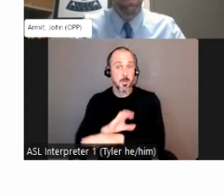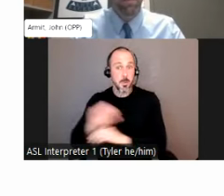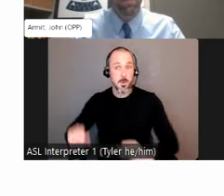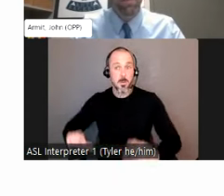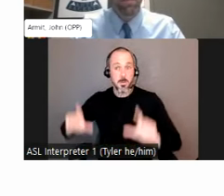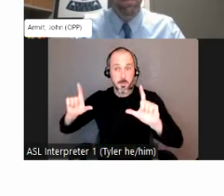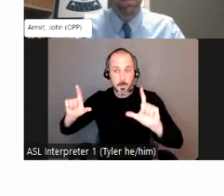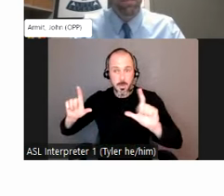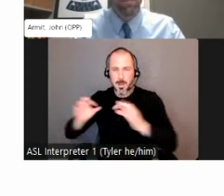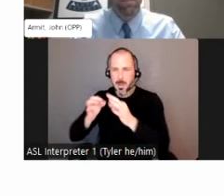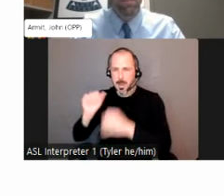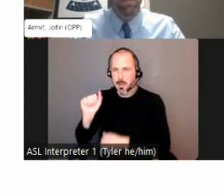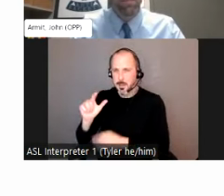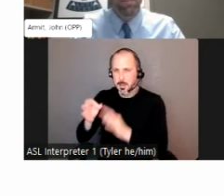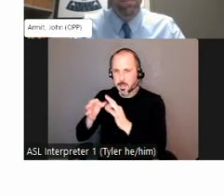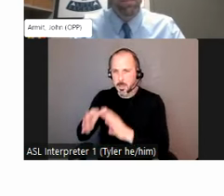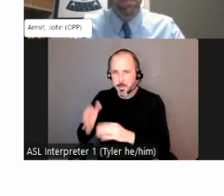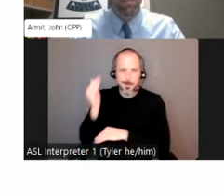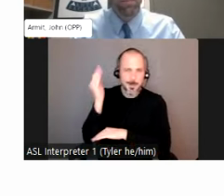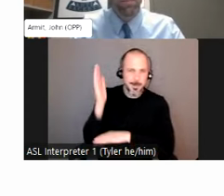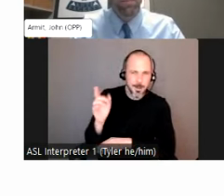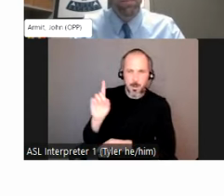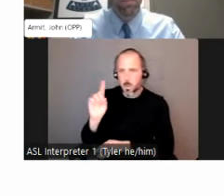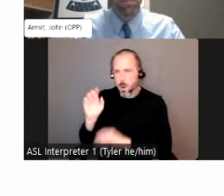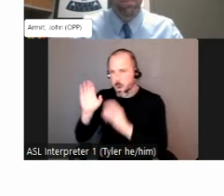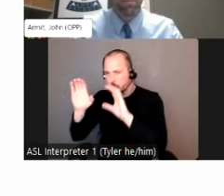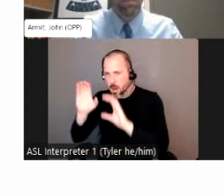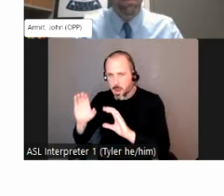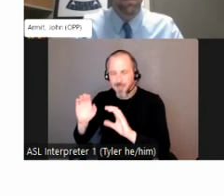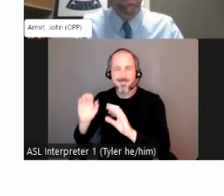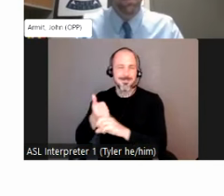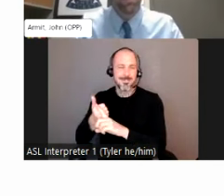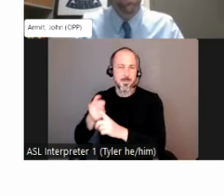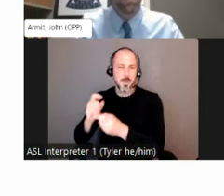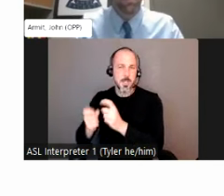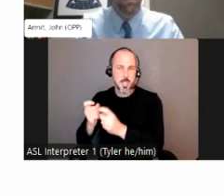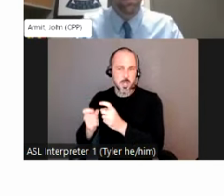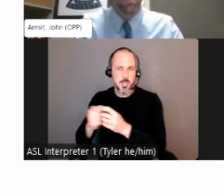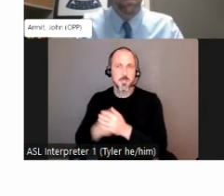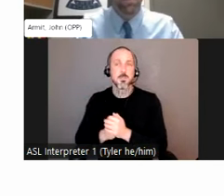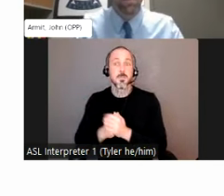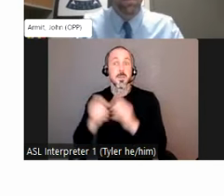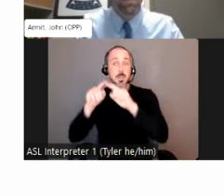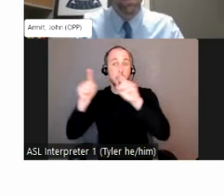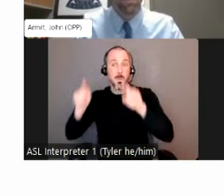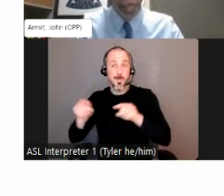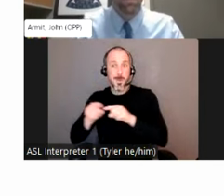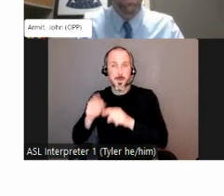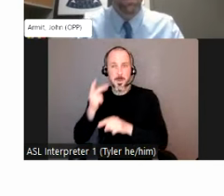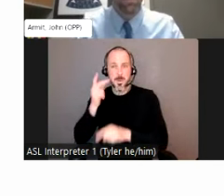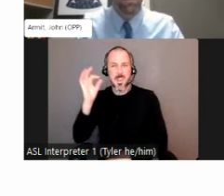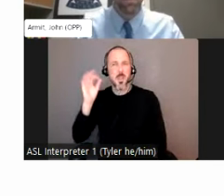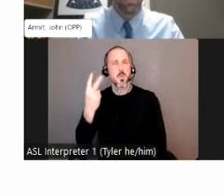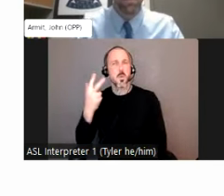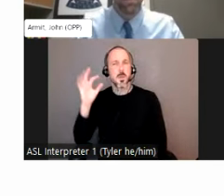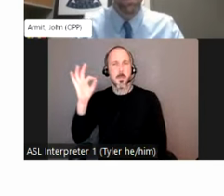how you would like to view the speakers. At the top right-hand corner, there's a little grid box, and you can choose whether